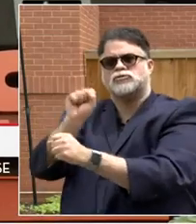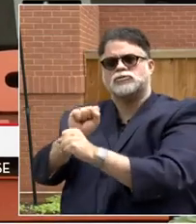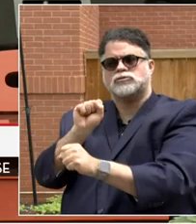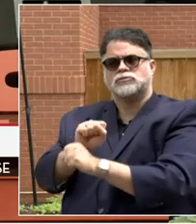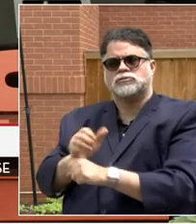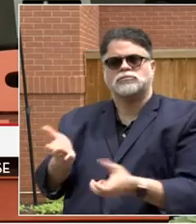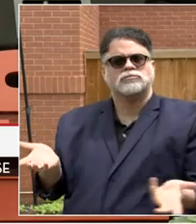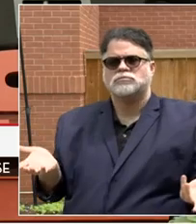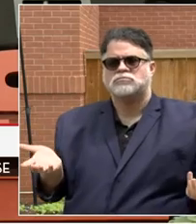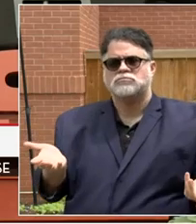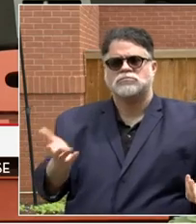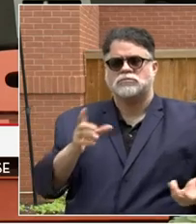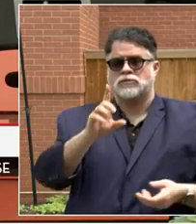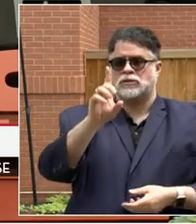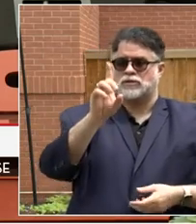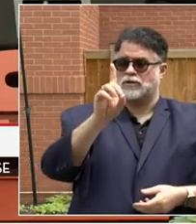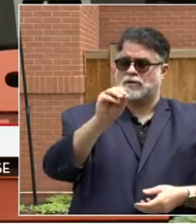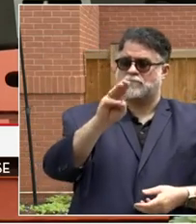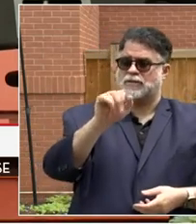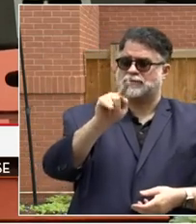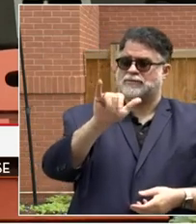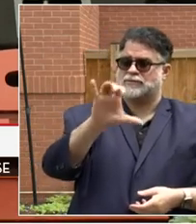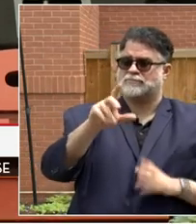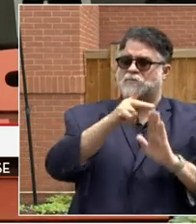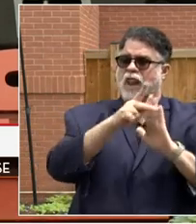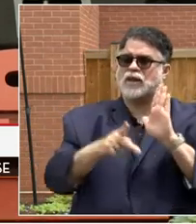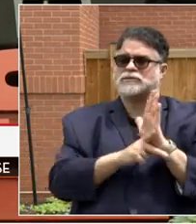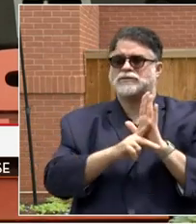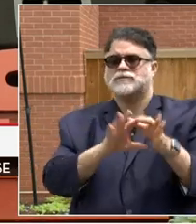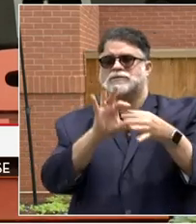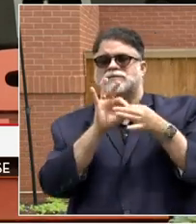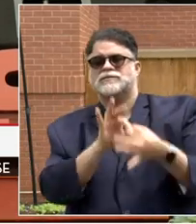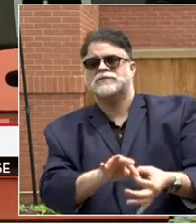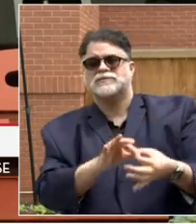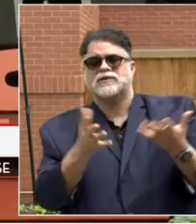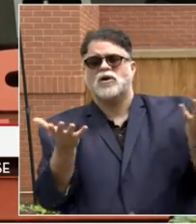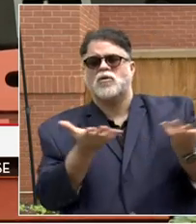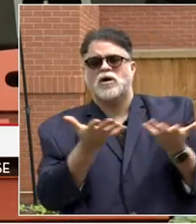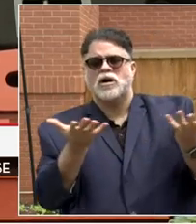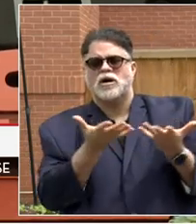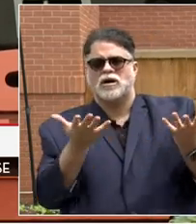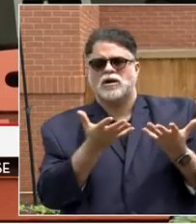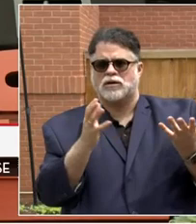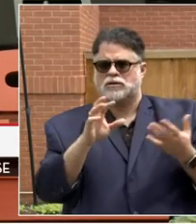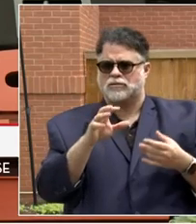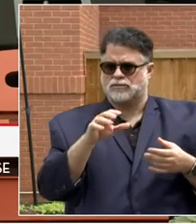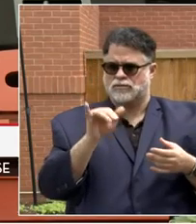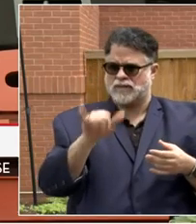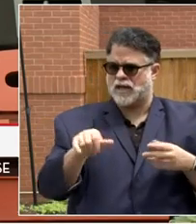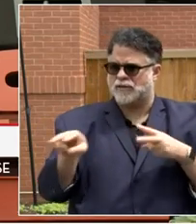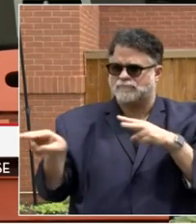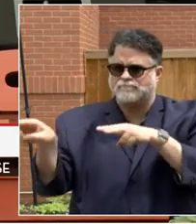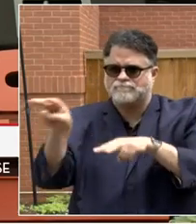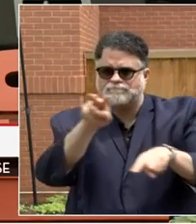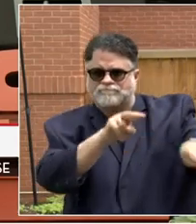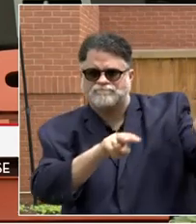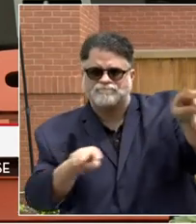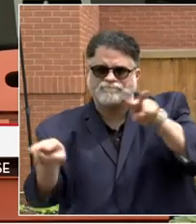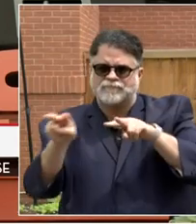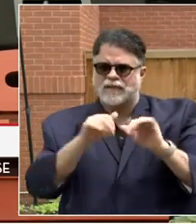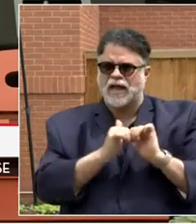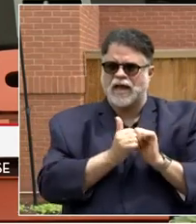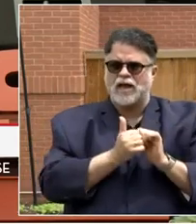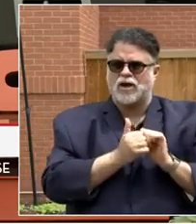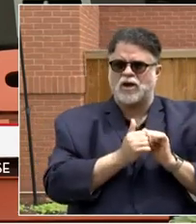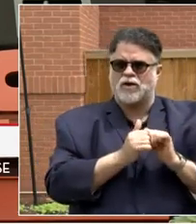D.C. native Susan Rice, to walk around with us to learn about our violence intervention programs. But he also made